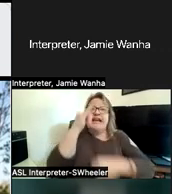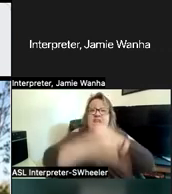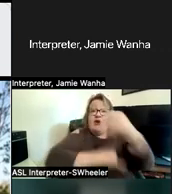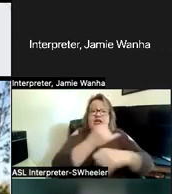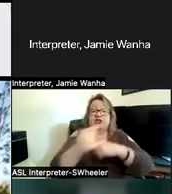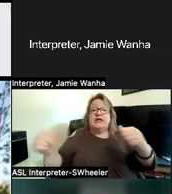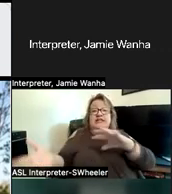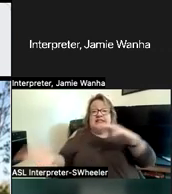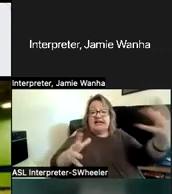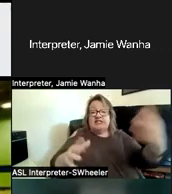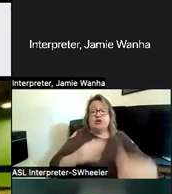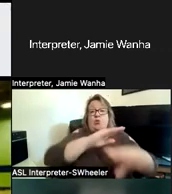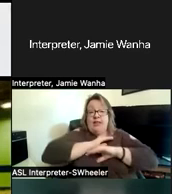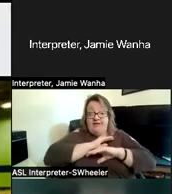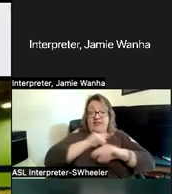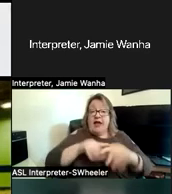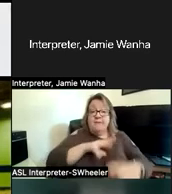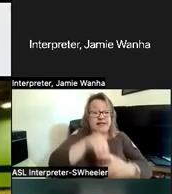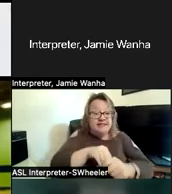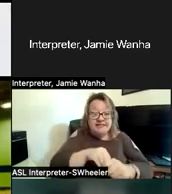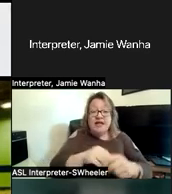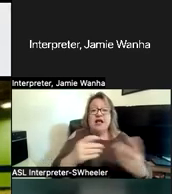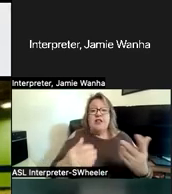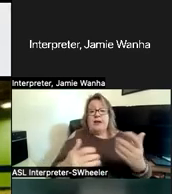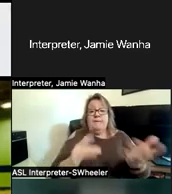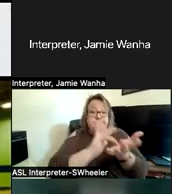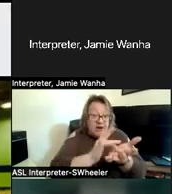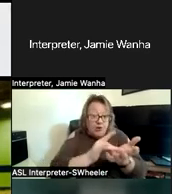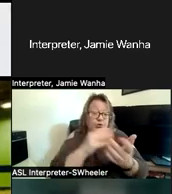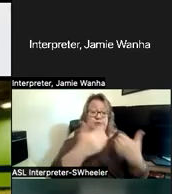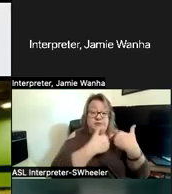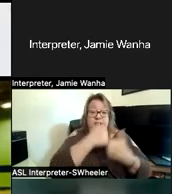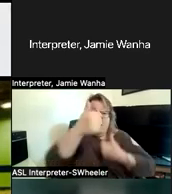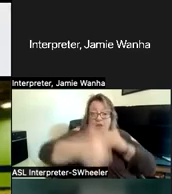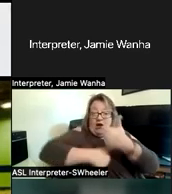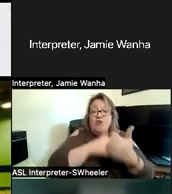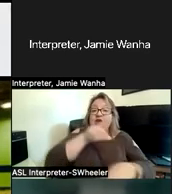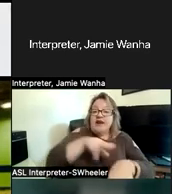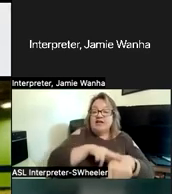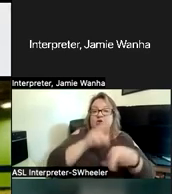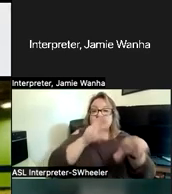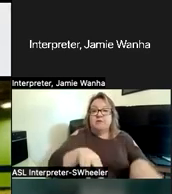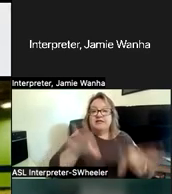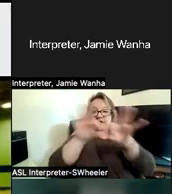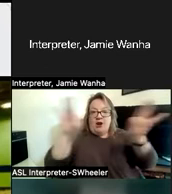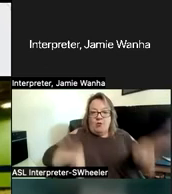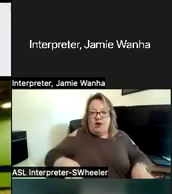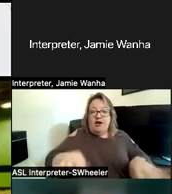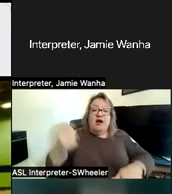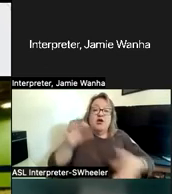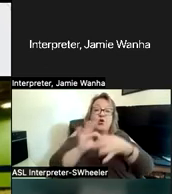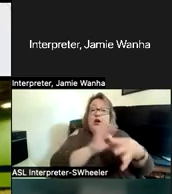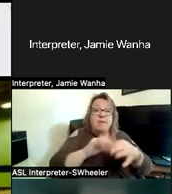relief. So that includes all the mandatory responsibilities under the National Response Framework, coordinated by FEMA. So